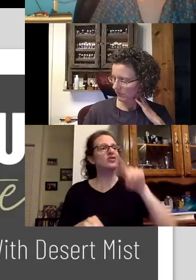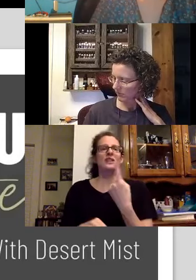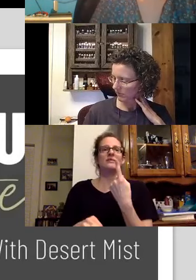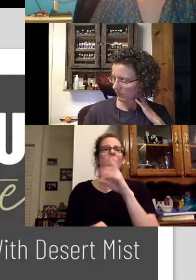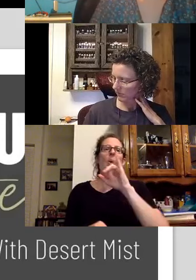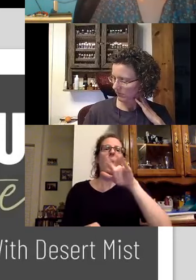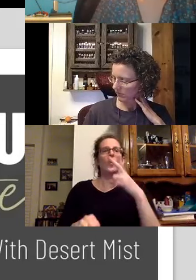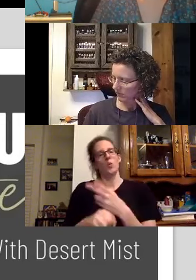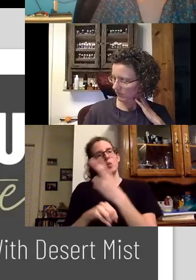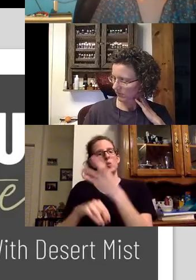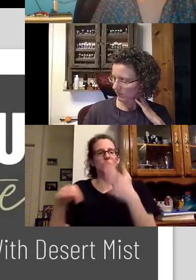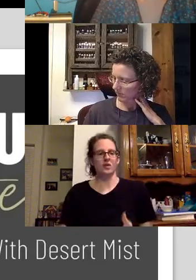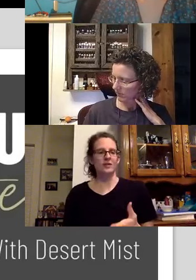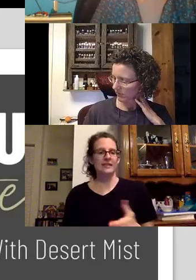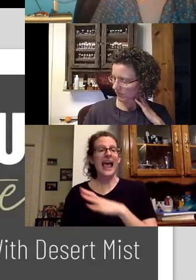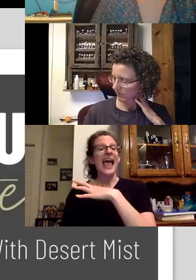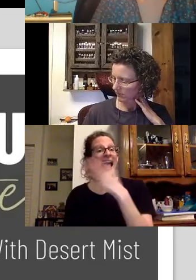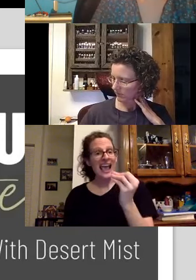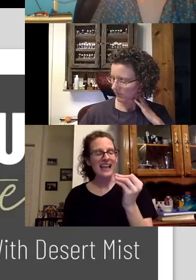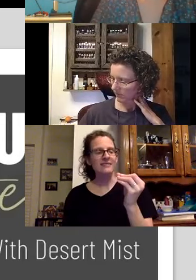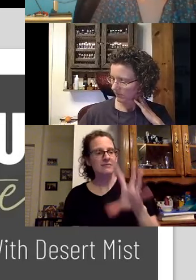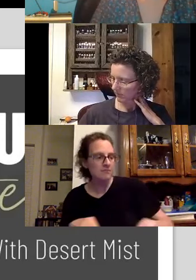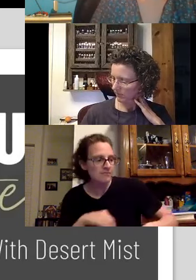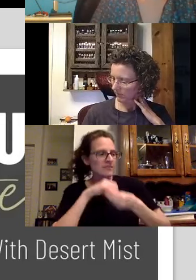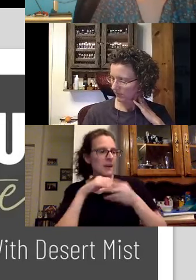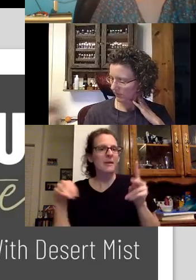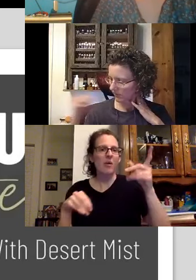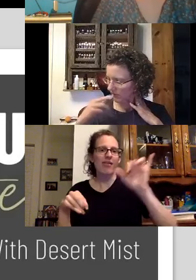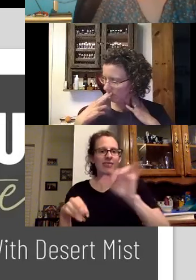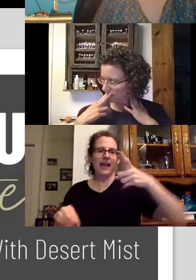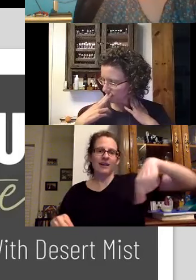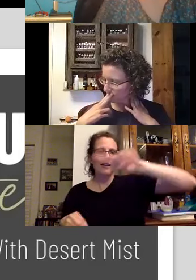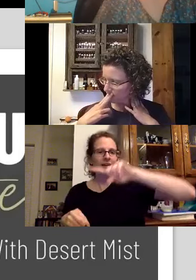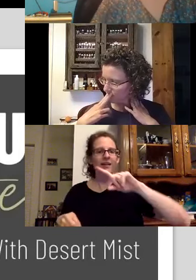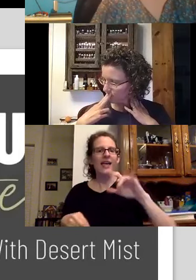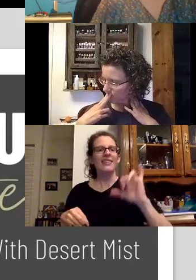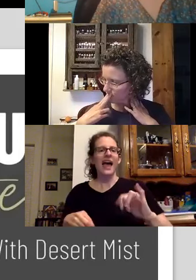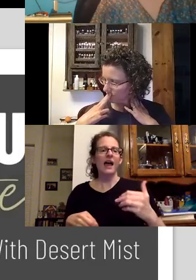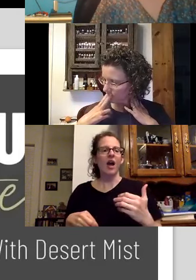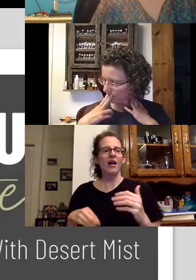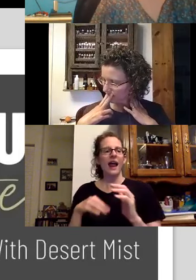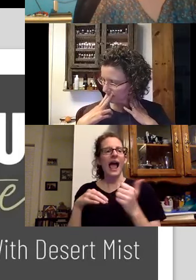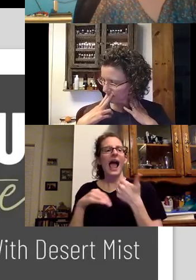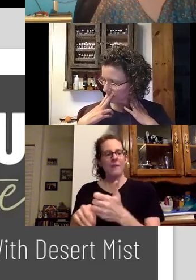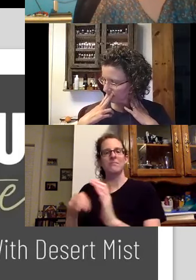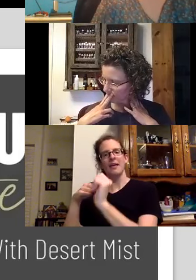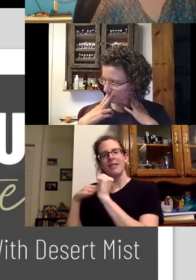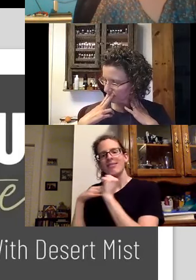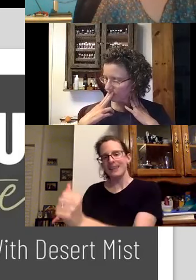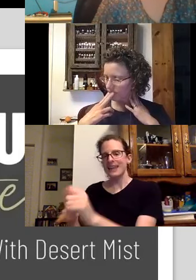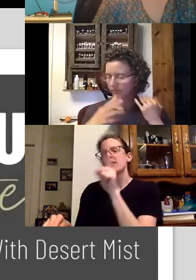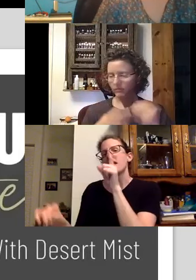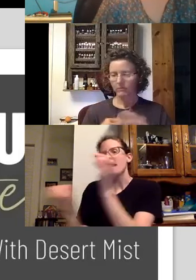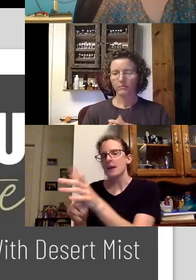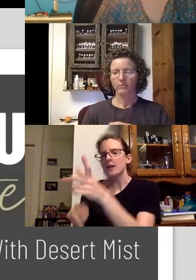And it comes with people like us who are willing to help you, We're passionate. We'll be committed to you and your